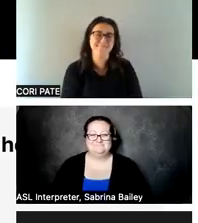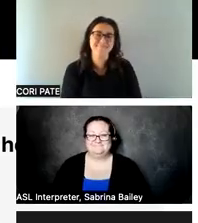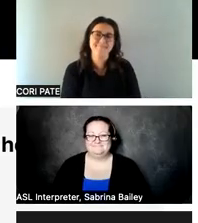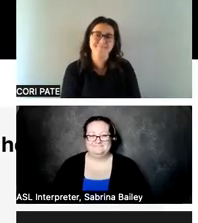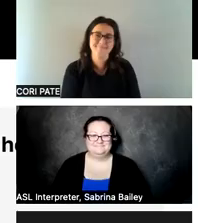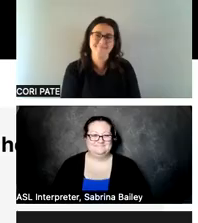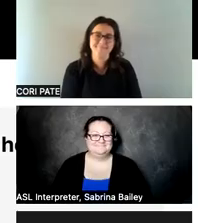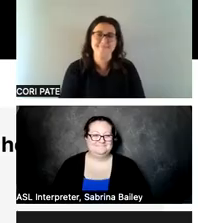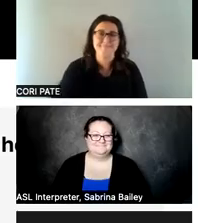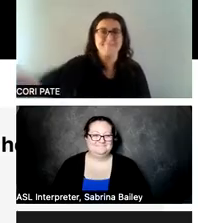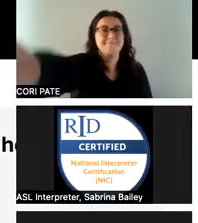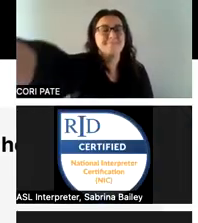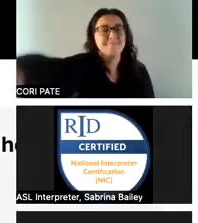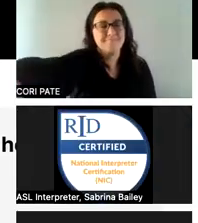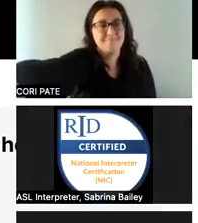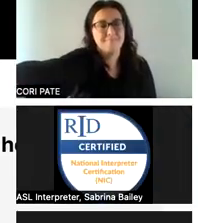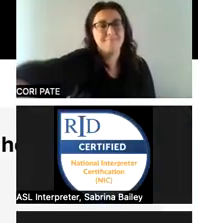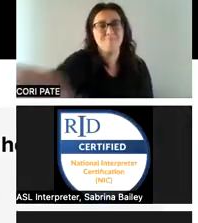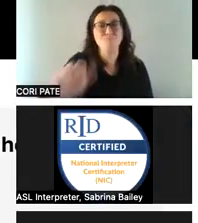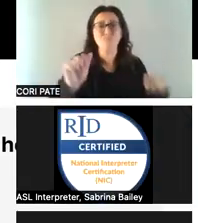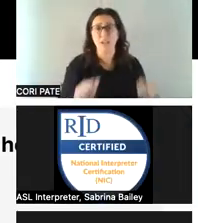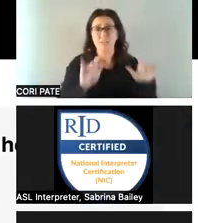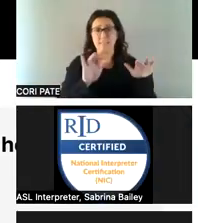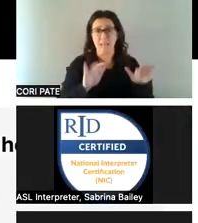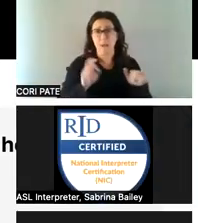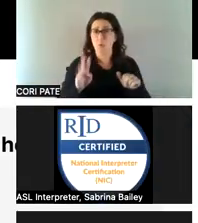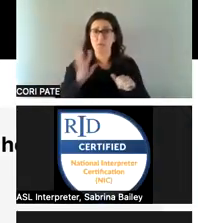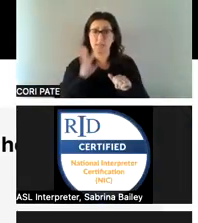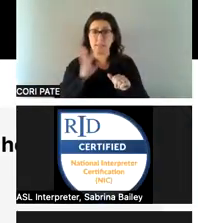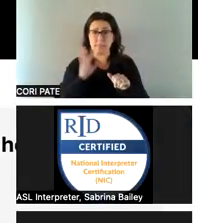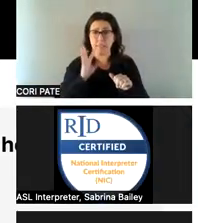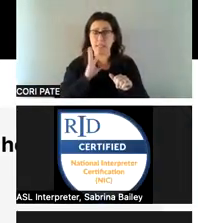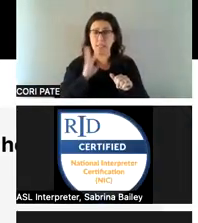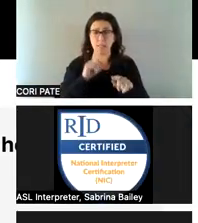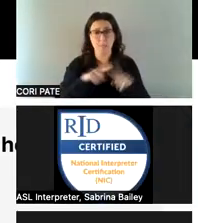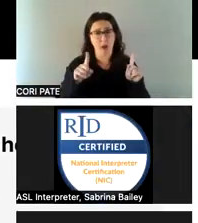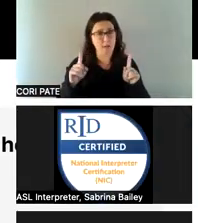We'll take written responses or verbal. Not all at once, though.